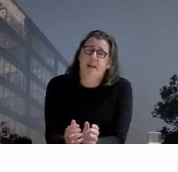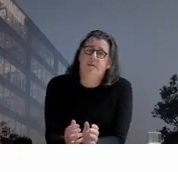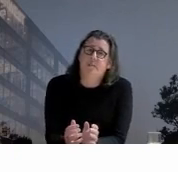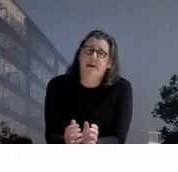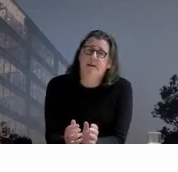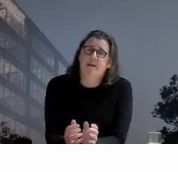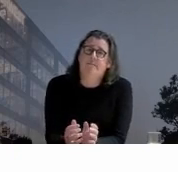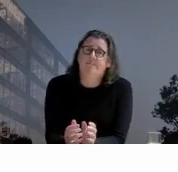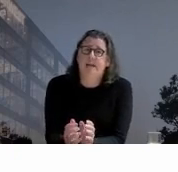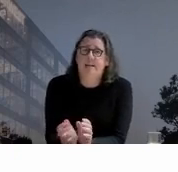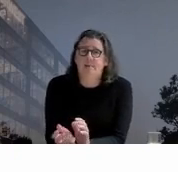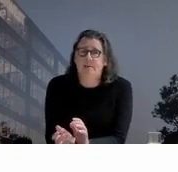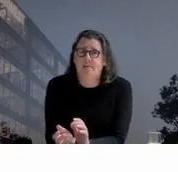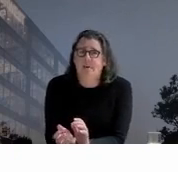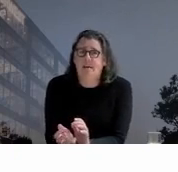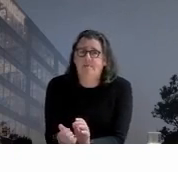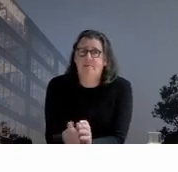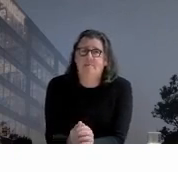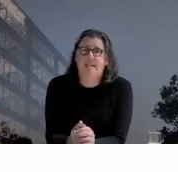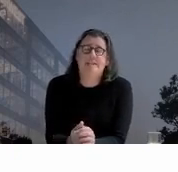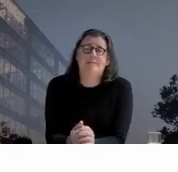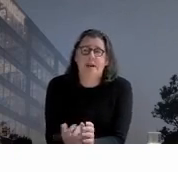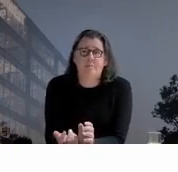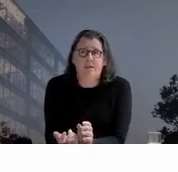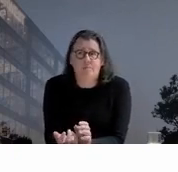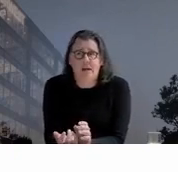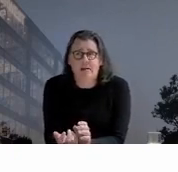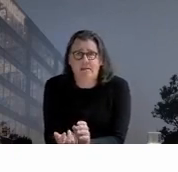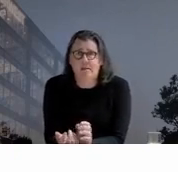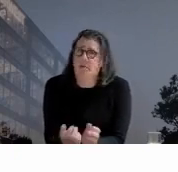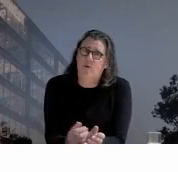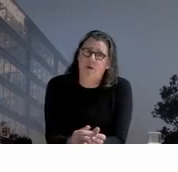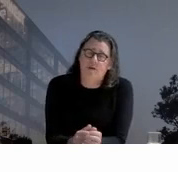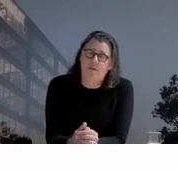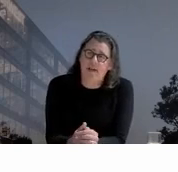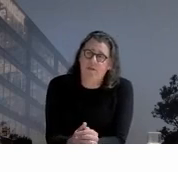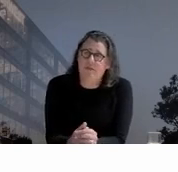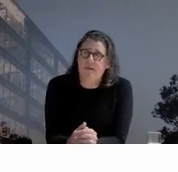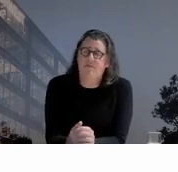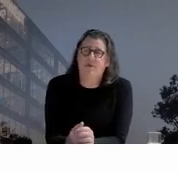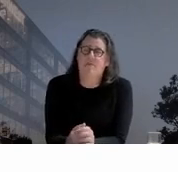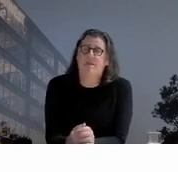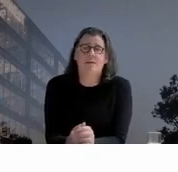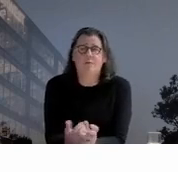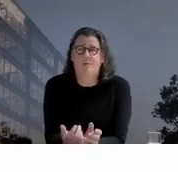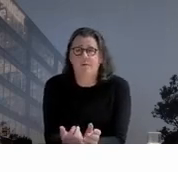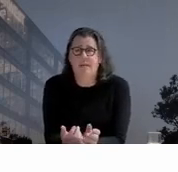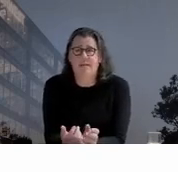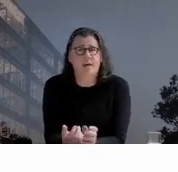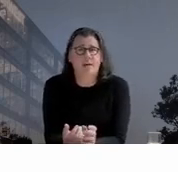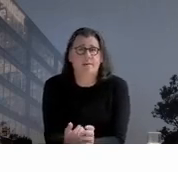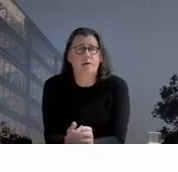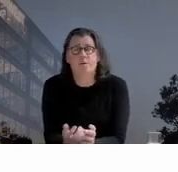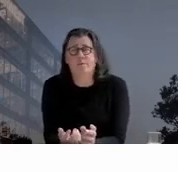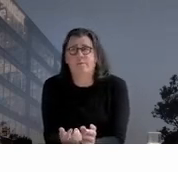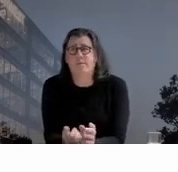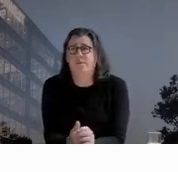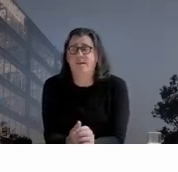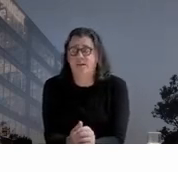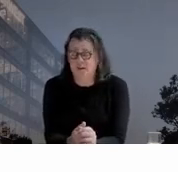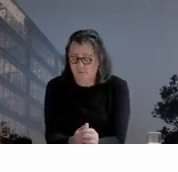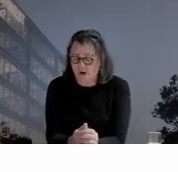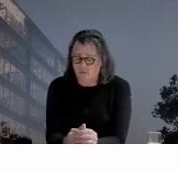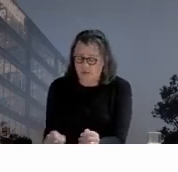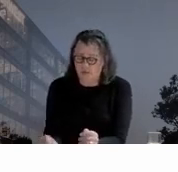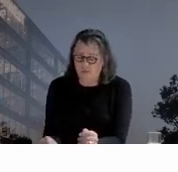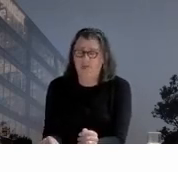broken frames are better than aluminium frames. Less framing is better than thermally broken frames, and probably timber framing is better than both of them if